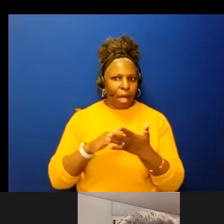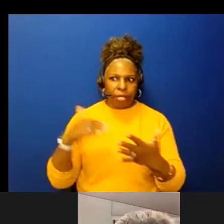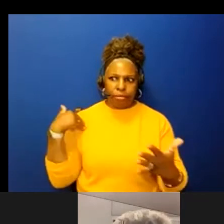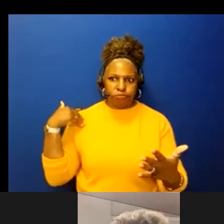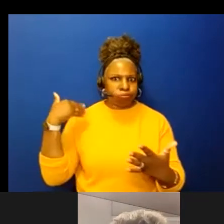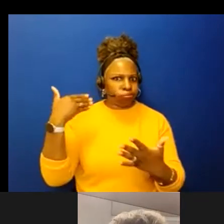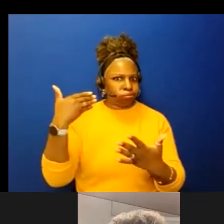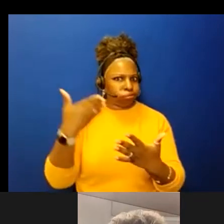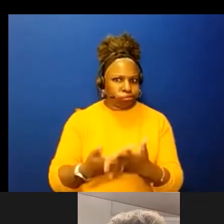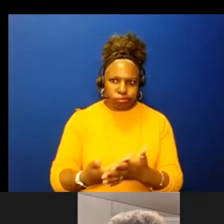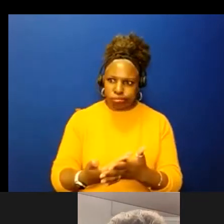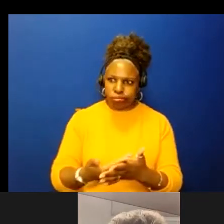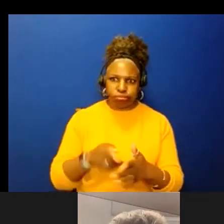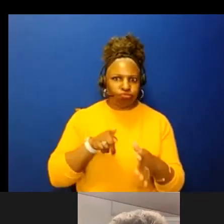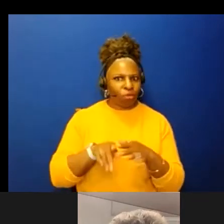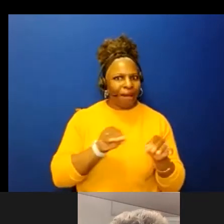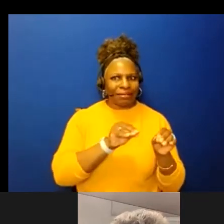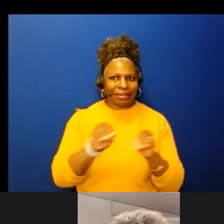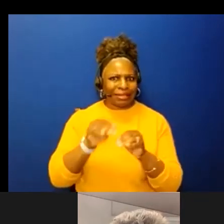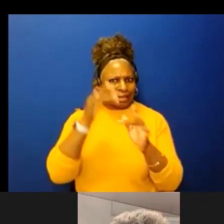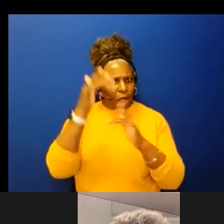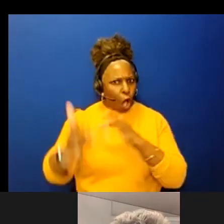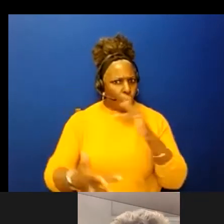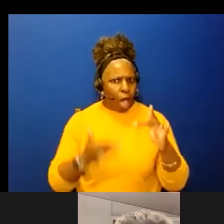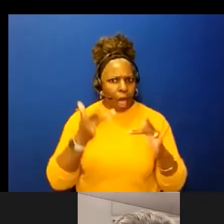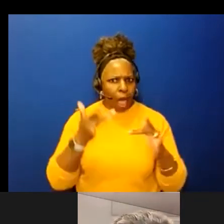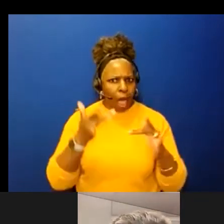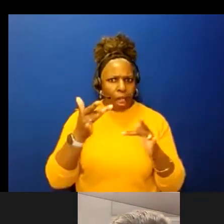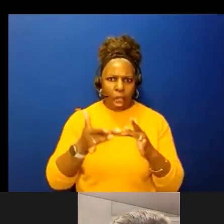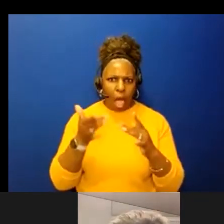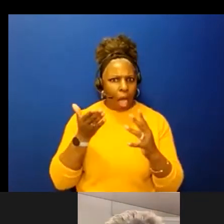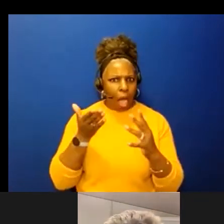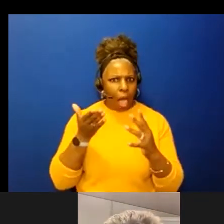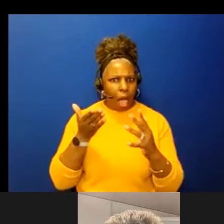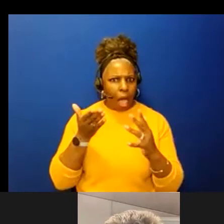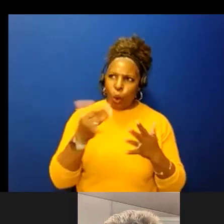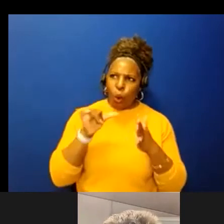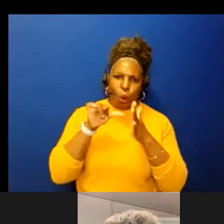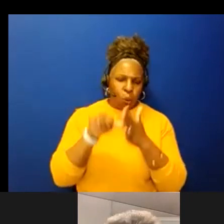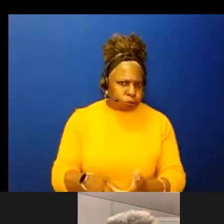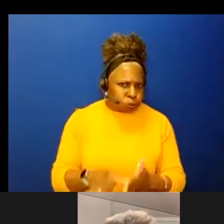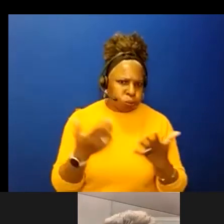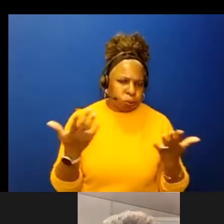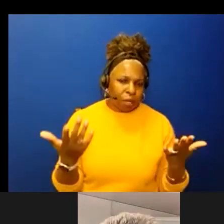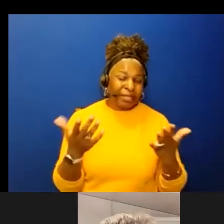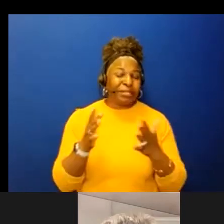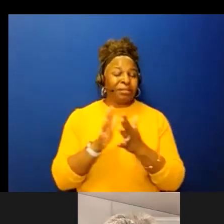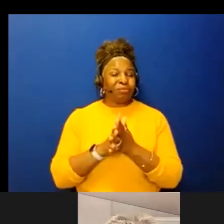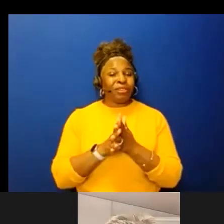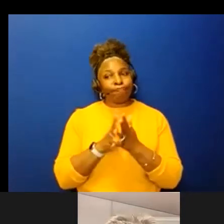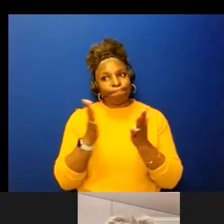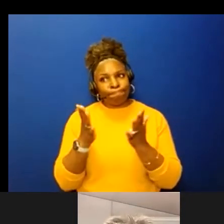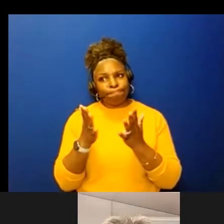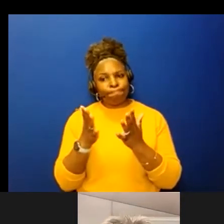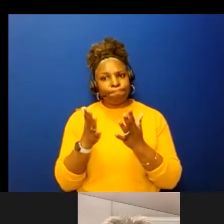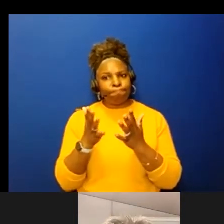let alone try and teach PE and keep them active. I guess it's hard, isn't it? I think we have to, as PE teachers and teachers in